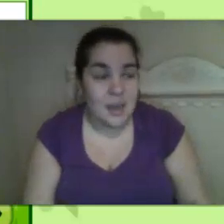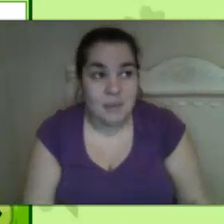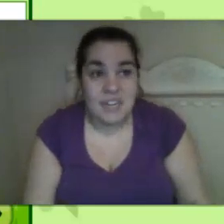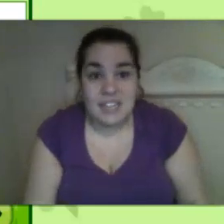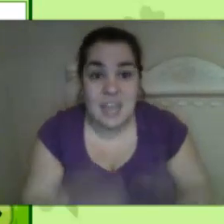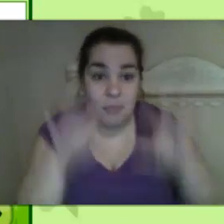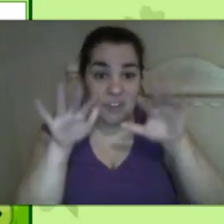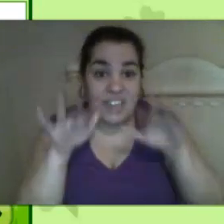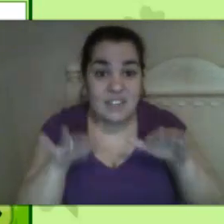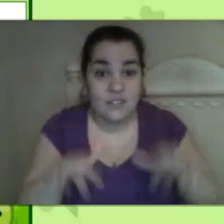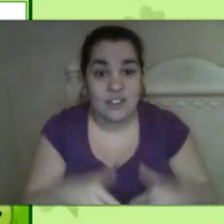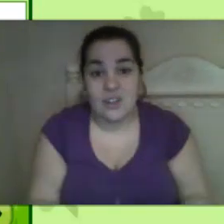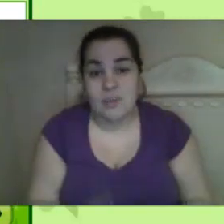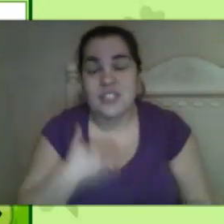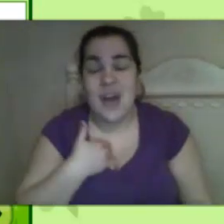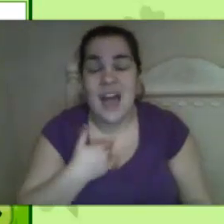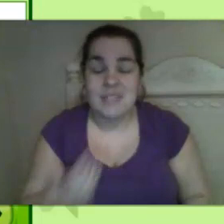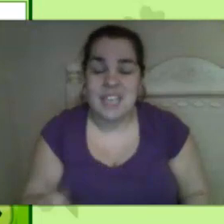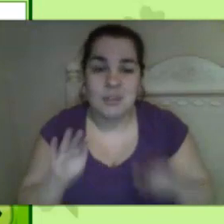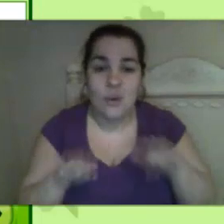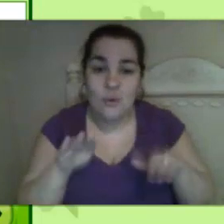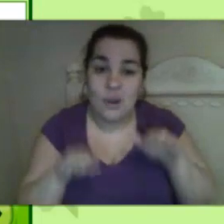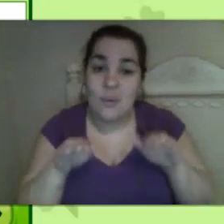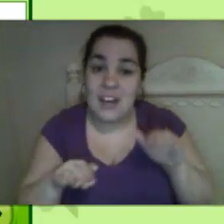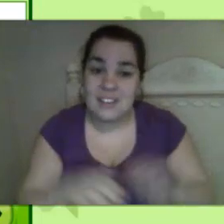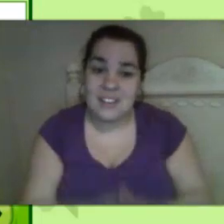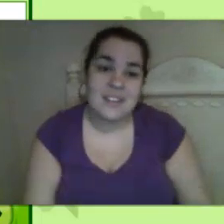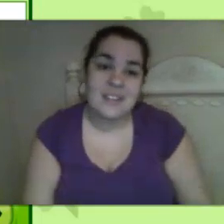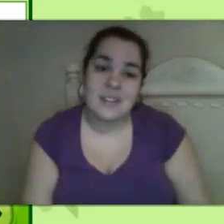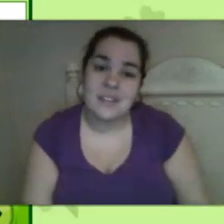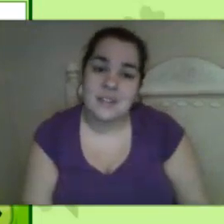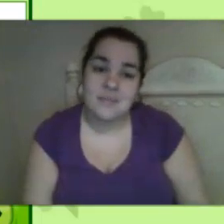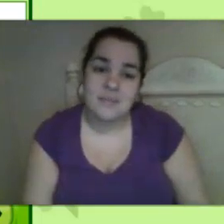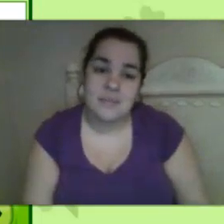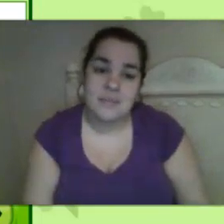chilly, but it had stopped raining for a little bit, so I was able to go for a walk.